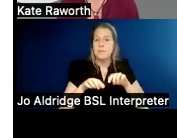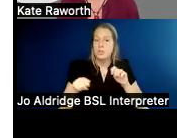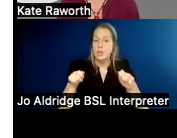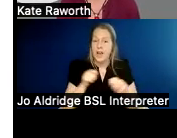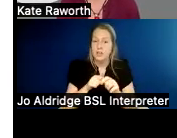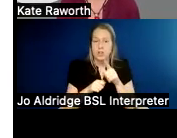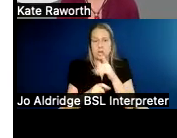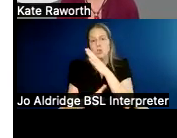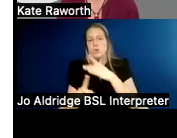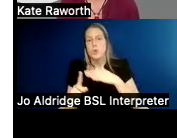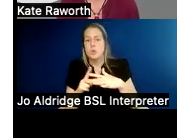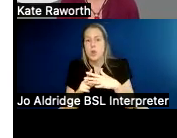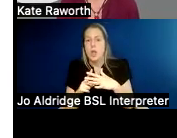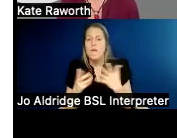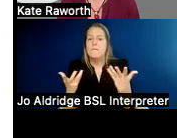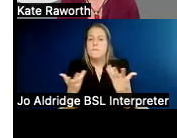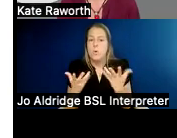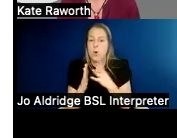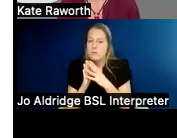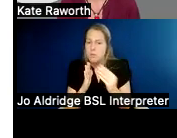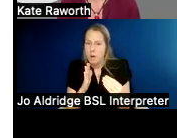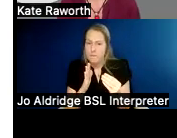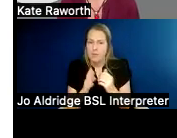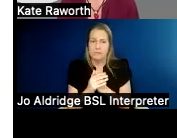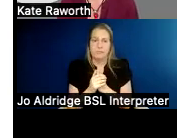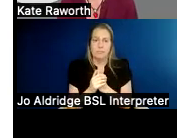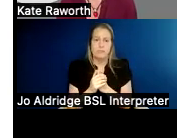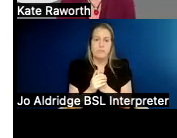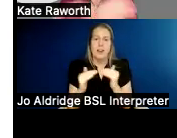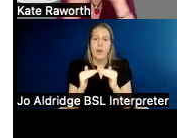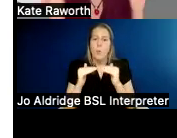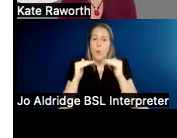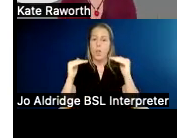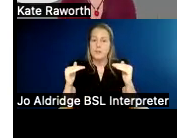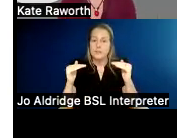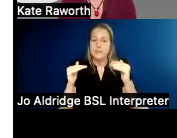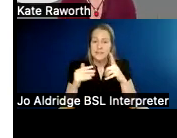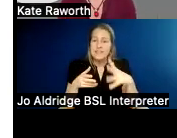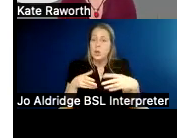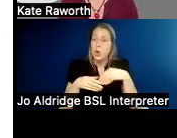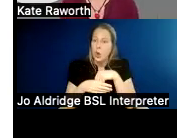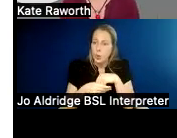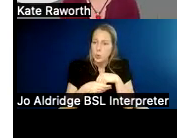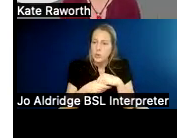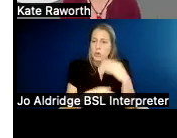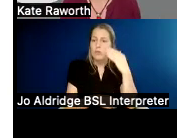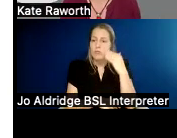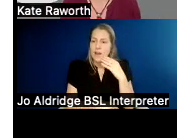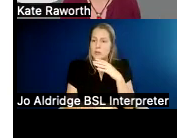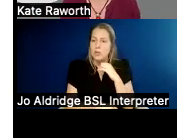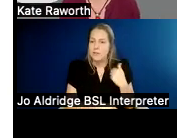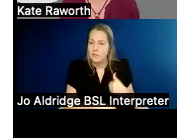combines gender equality, racial equality in the metrics. But on the ecological ceiling, we renamed biodiversity loss